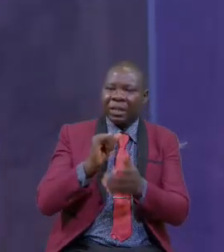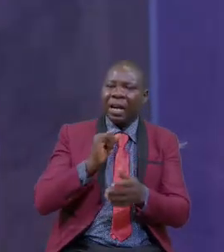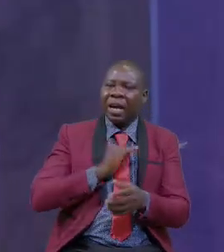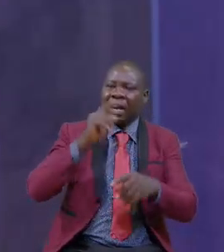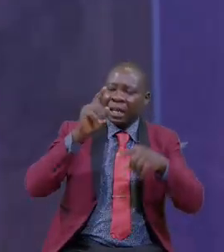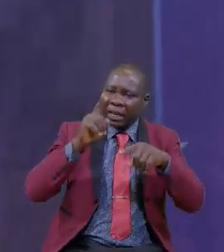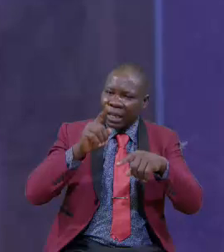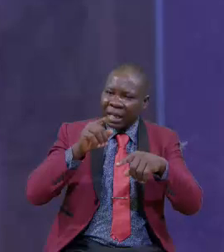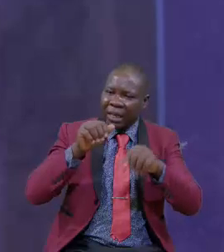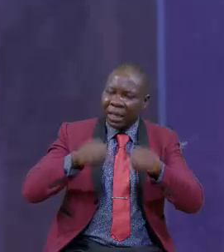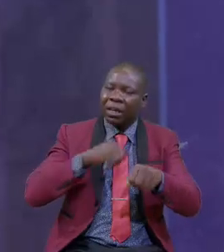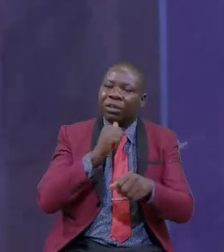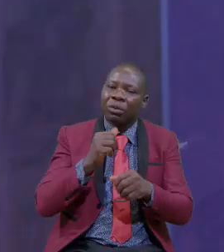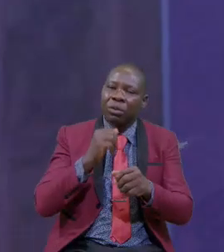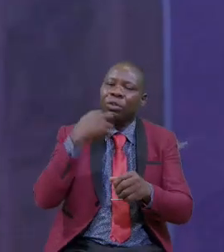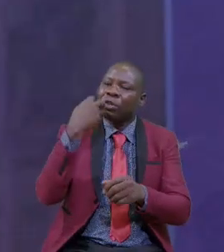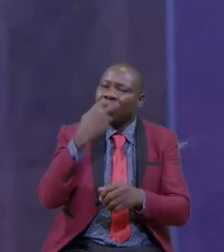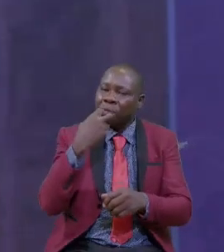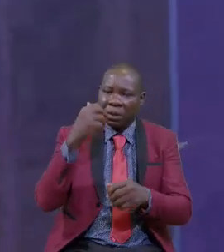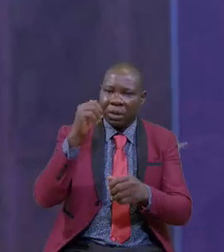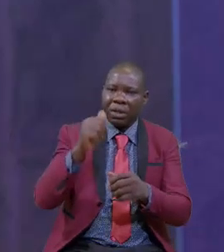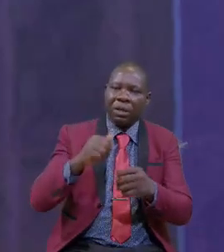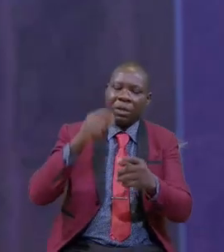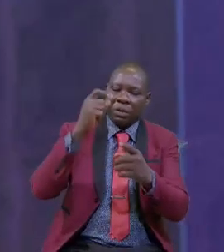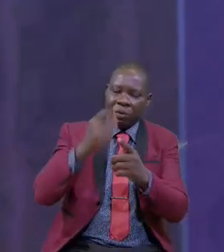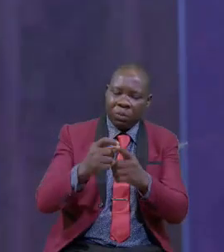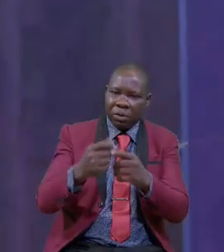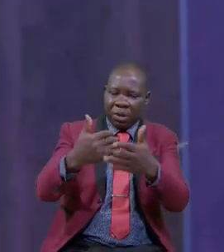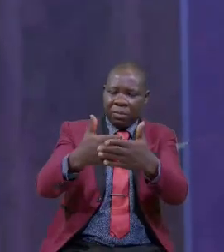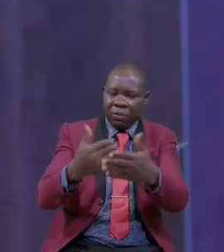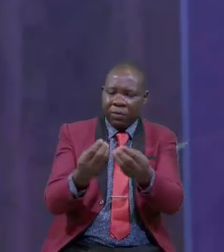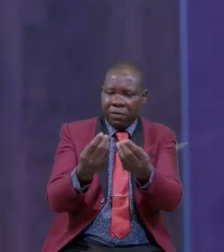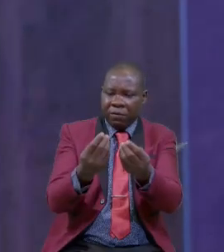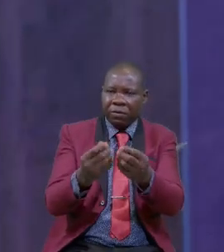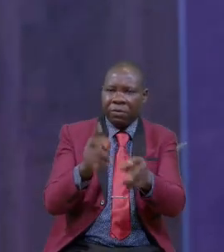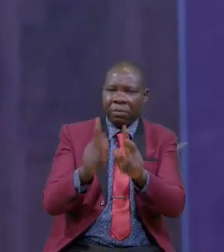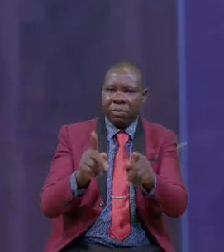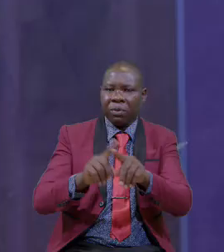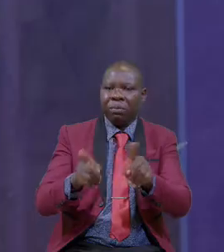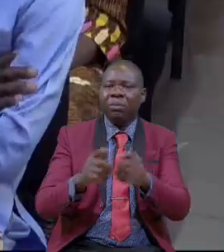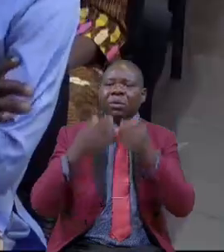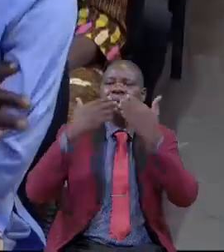the presence of even a few people. But thank God, God did it.